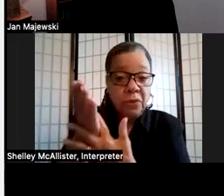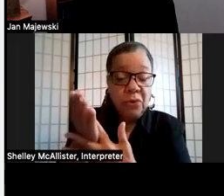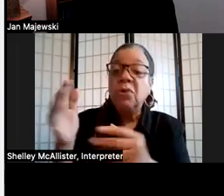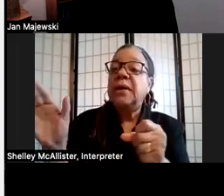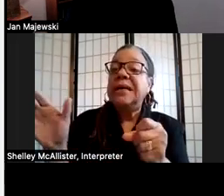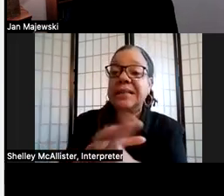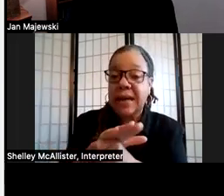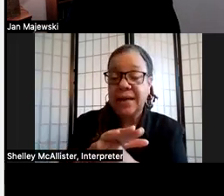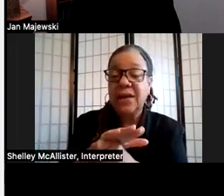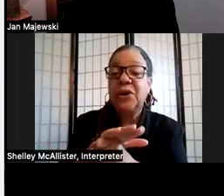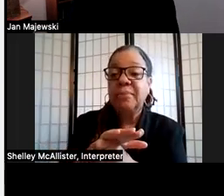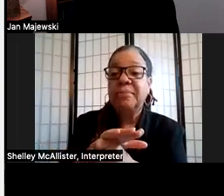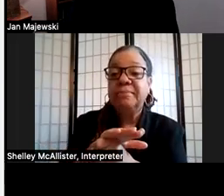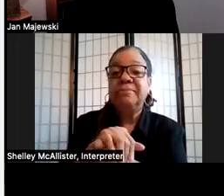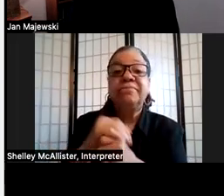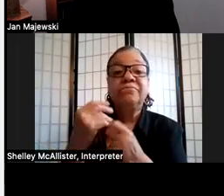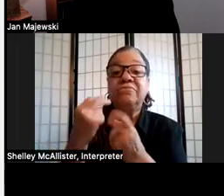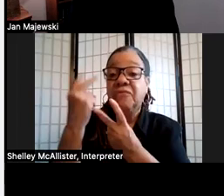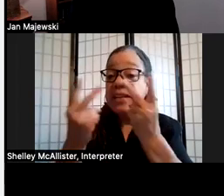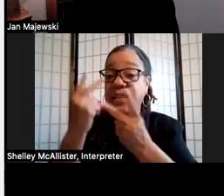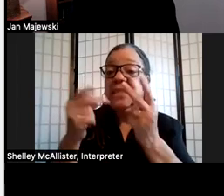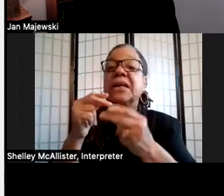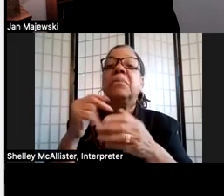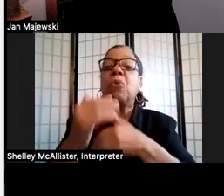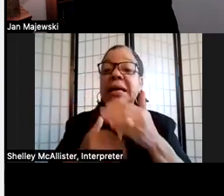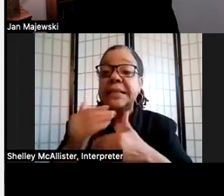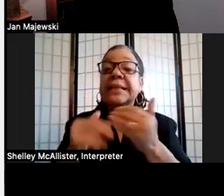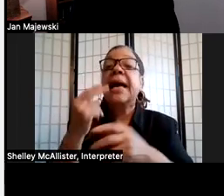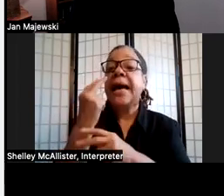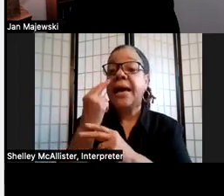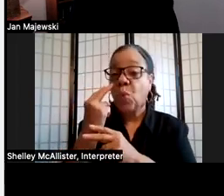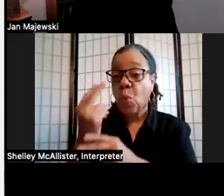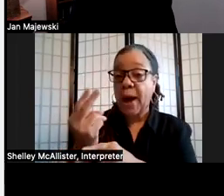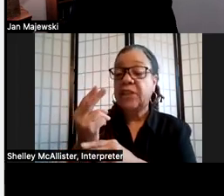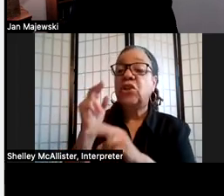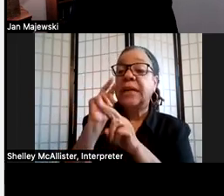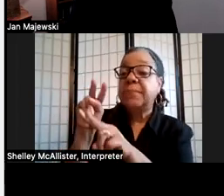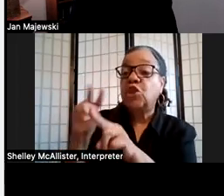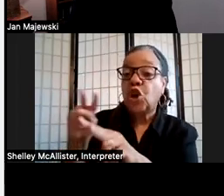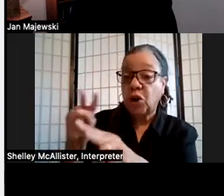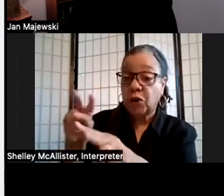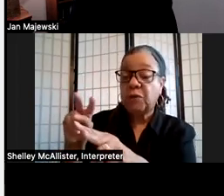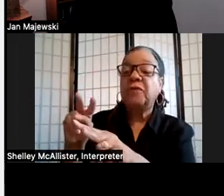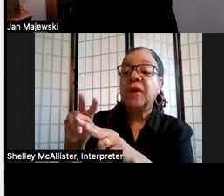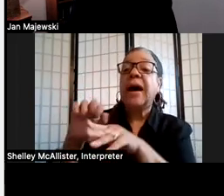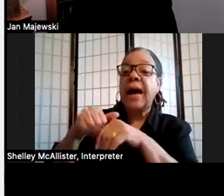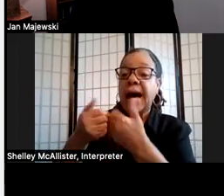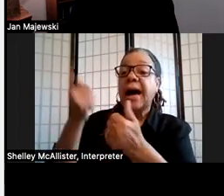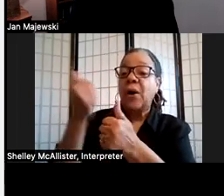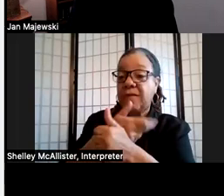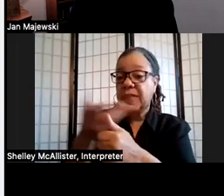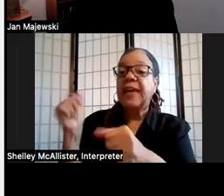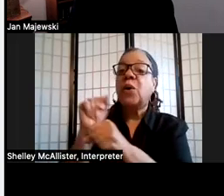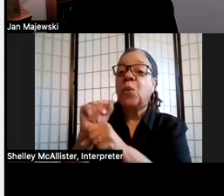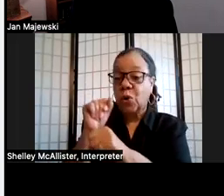entire visitor process and watch them and observe and get feedback on what